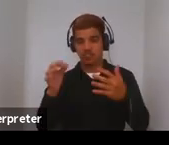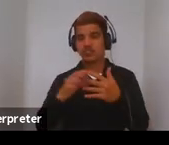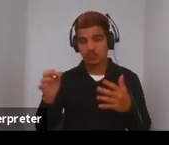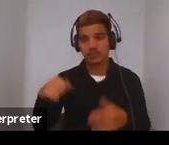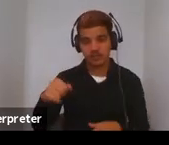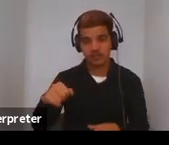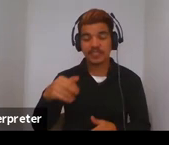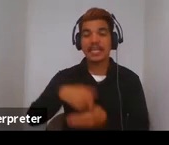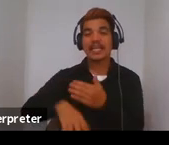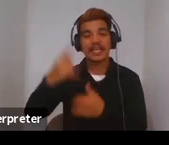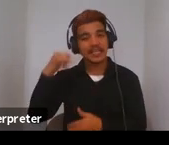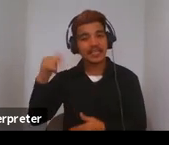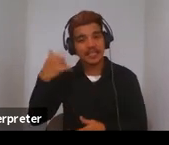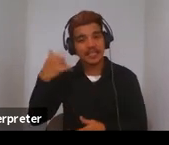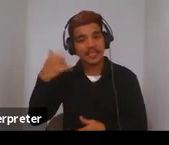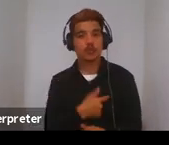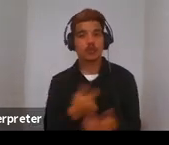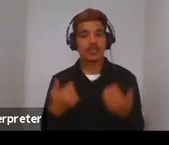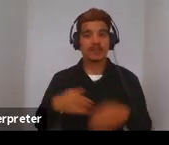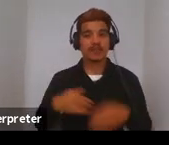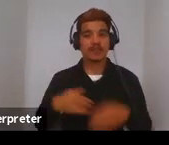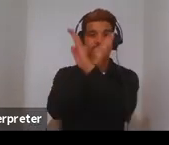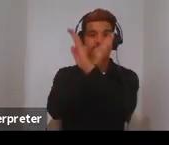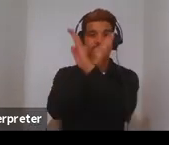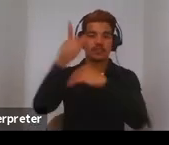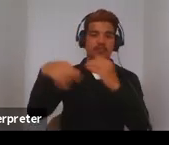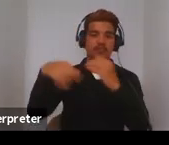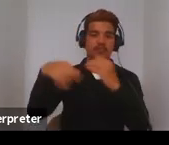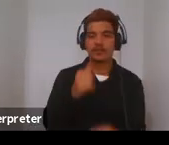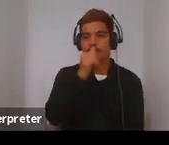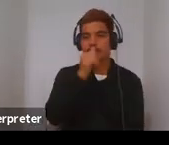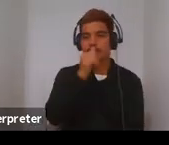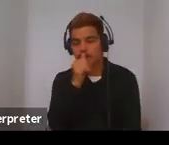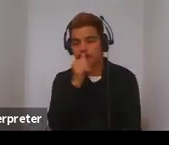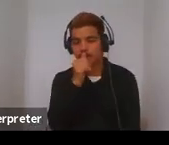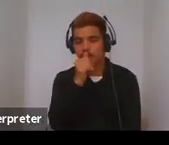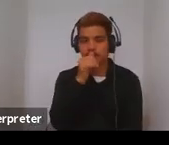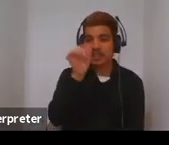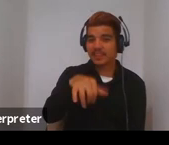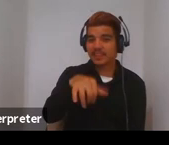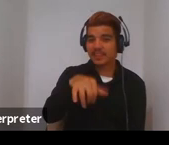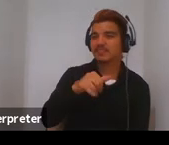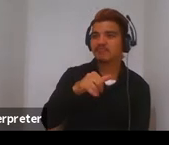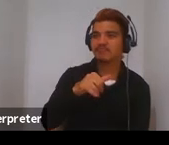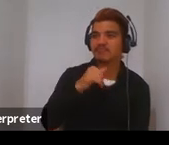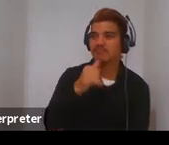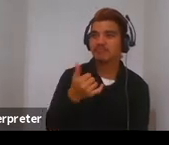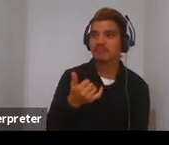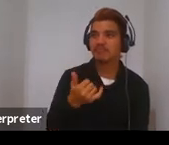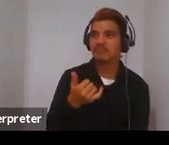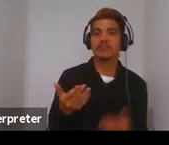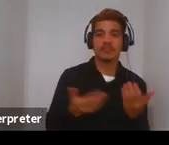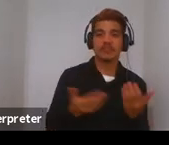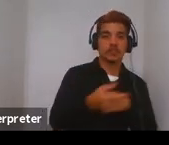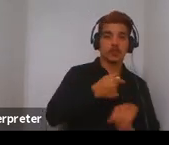In California, we have protections about confidentiality, That does not exist in Guam in the same